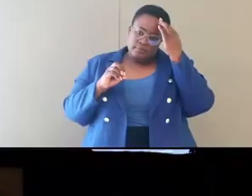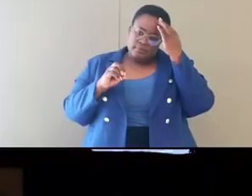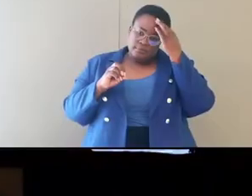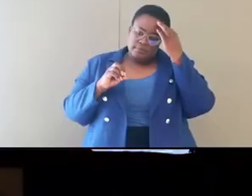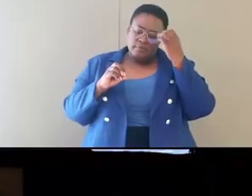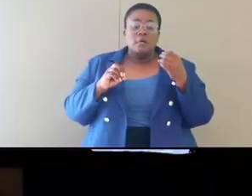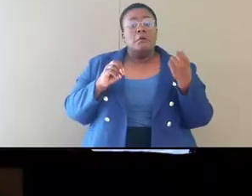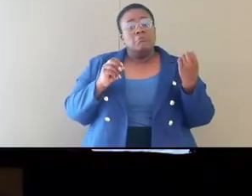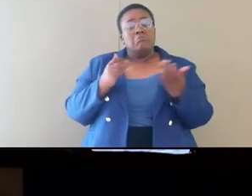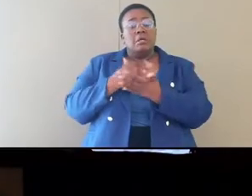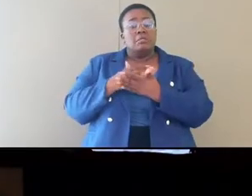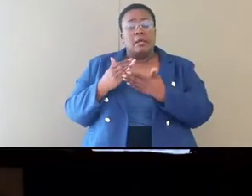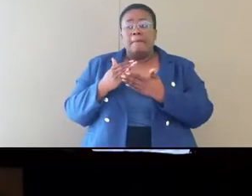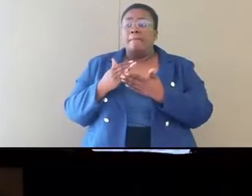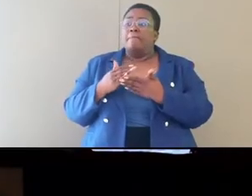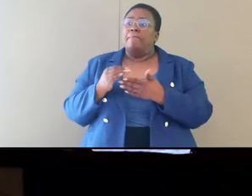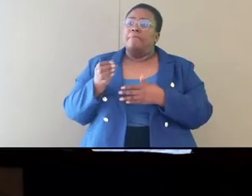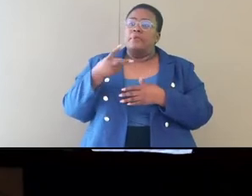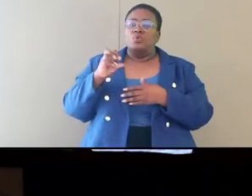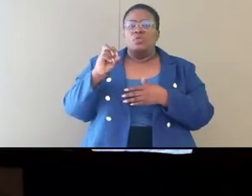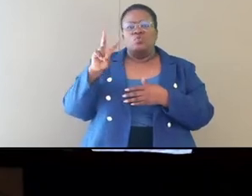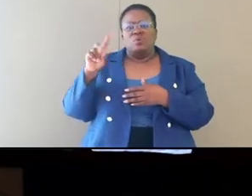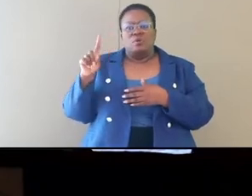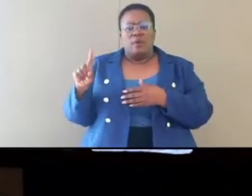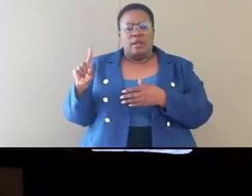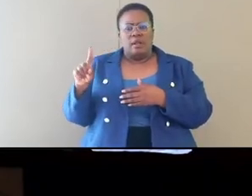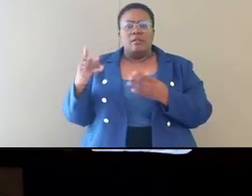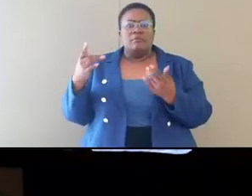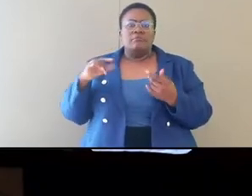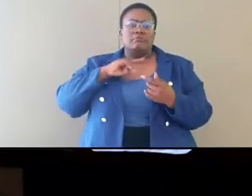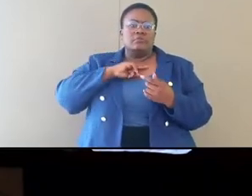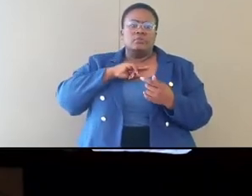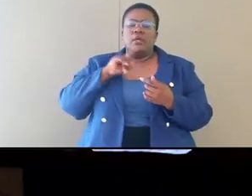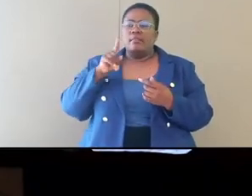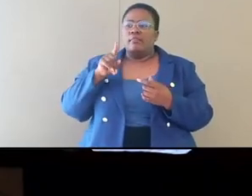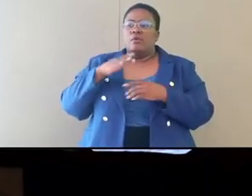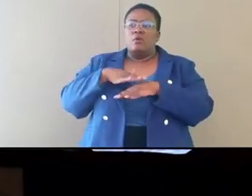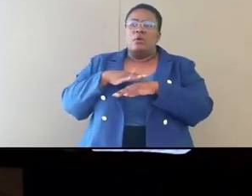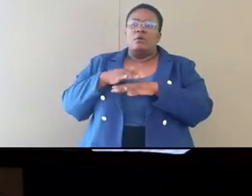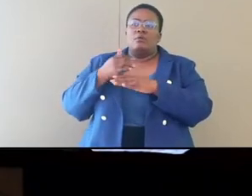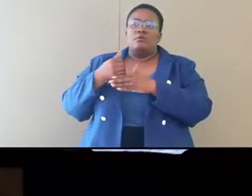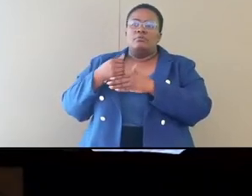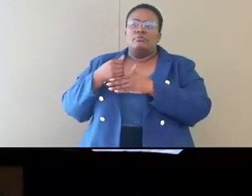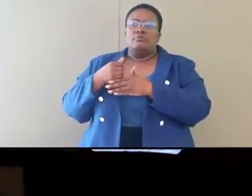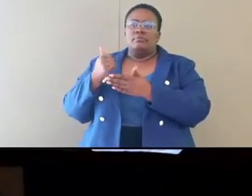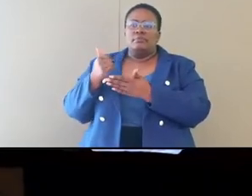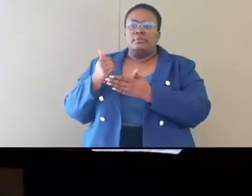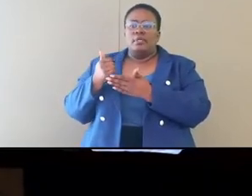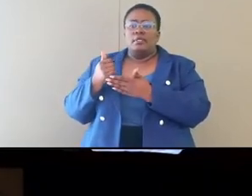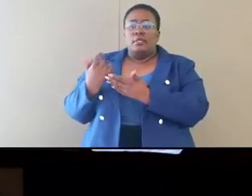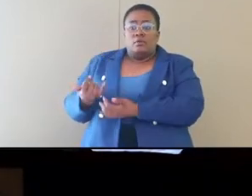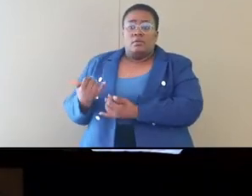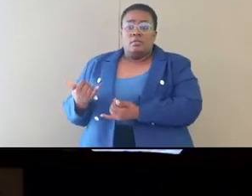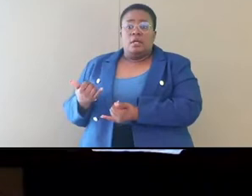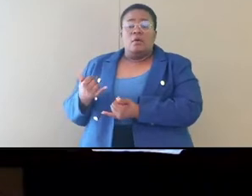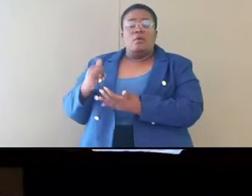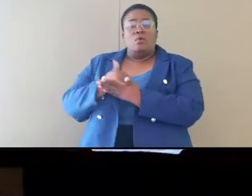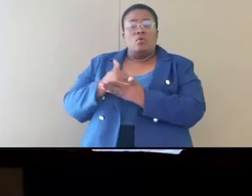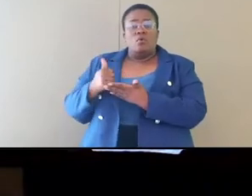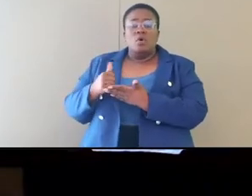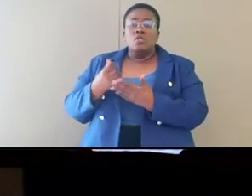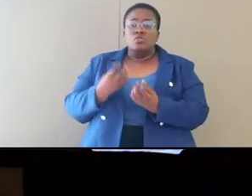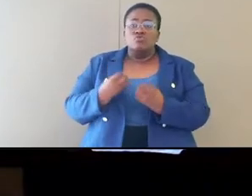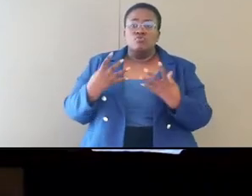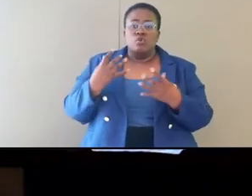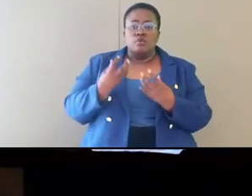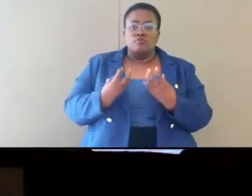some claw back in 2021, but that was current year birth registrations. In other words, a lot of children who were born in 2020